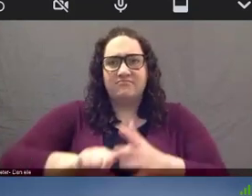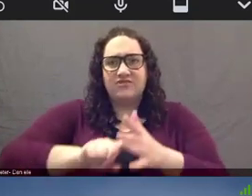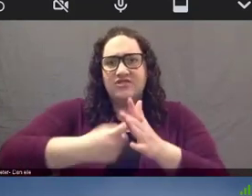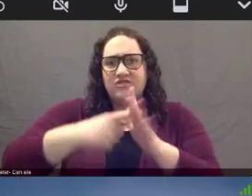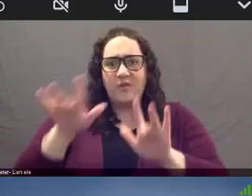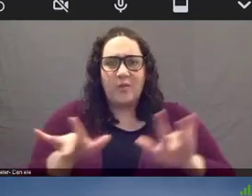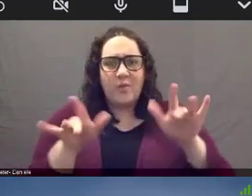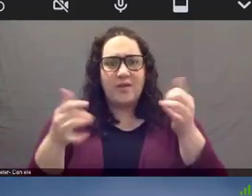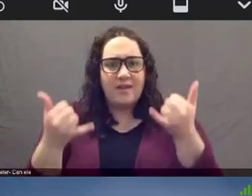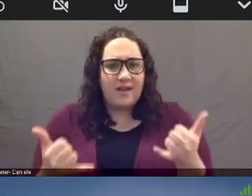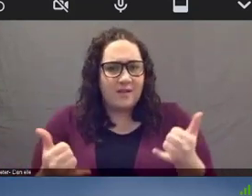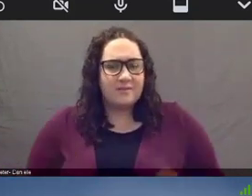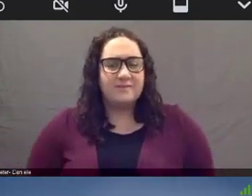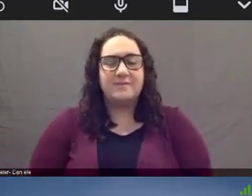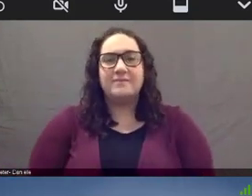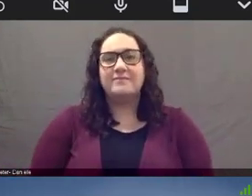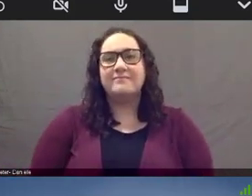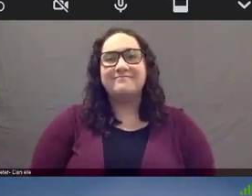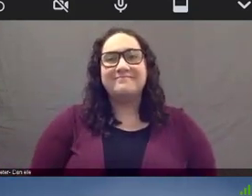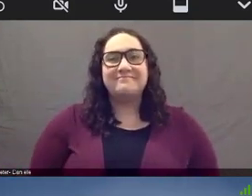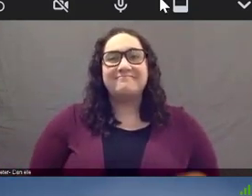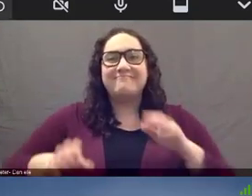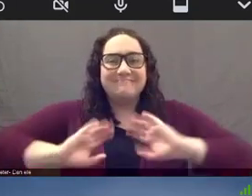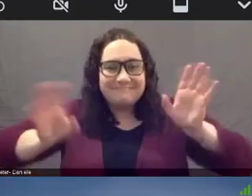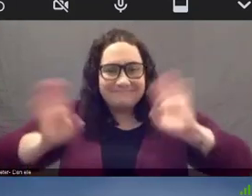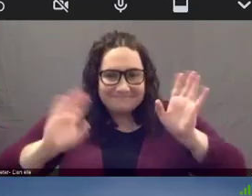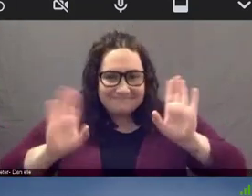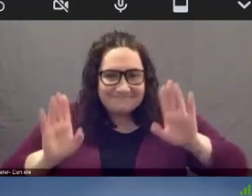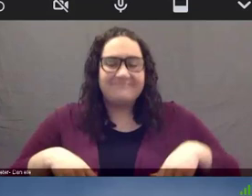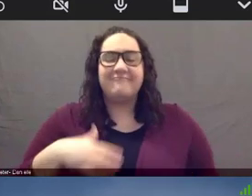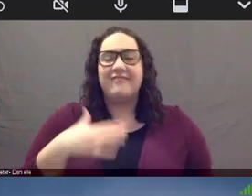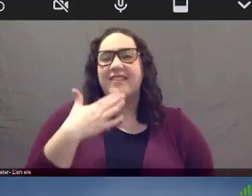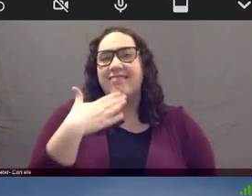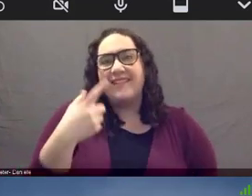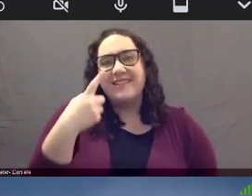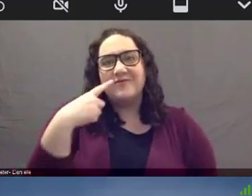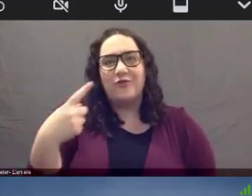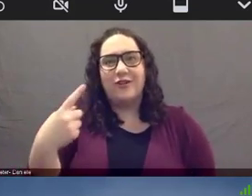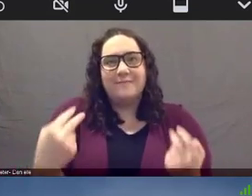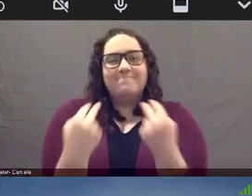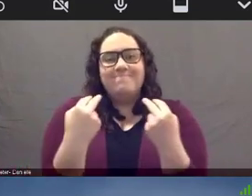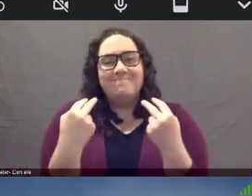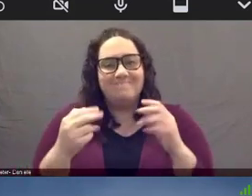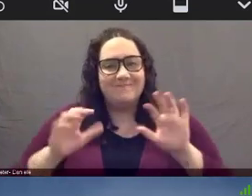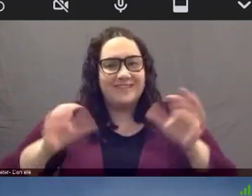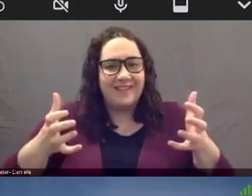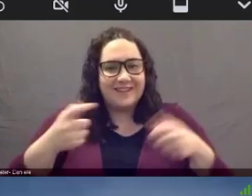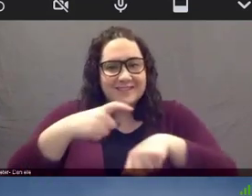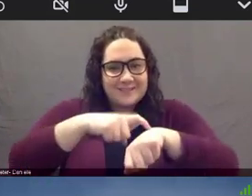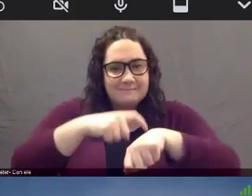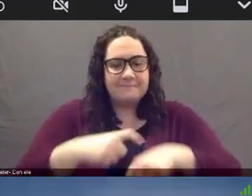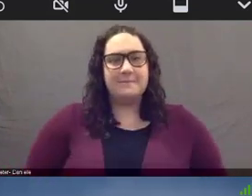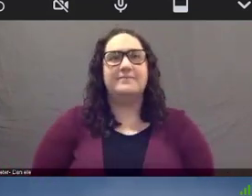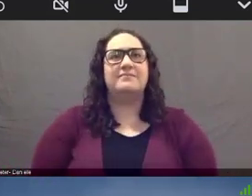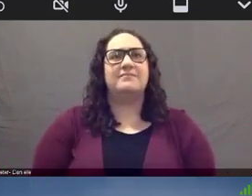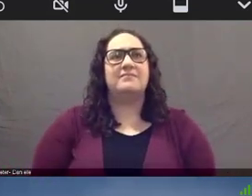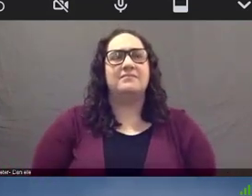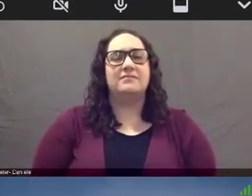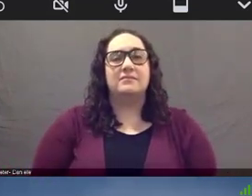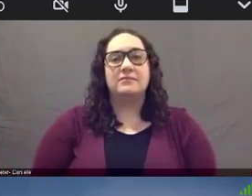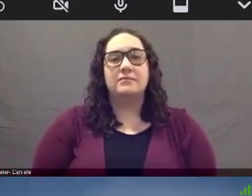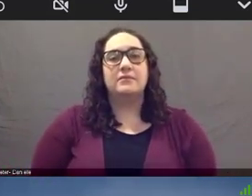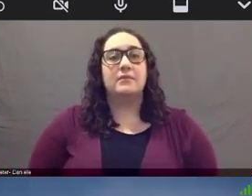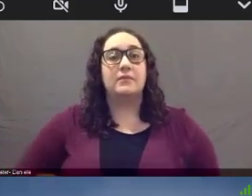So thanks for coming back to Heat Transfer. So like in the other Tuesday lectures we've been doing, the first thing that I wanted to do was go over